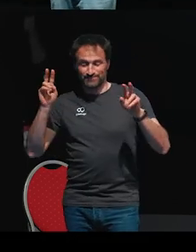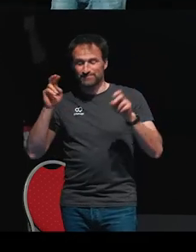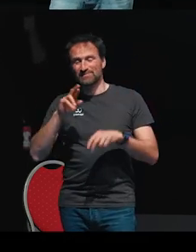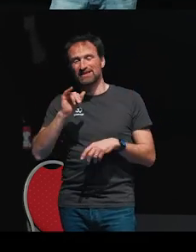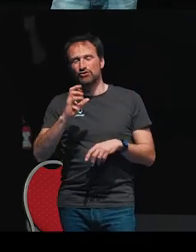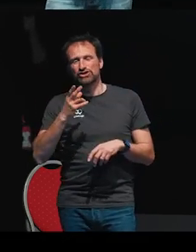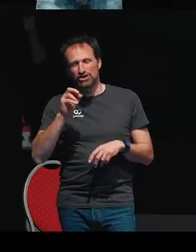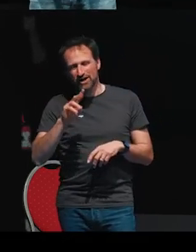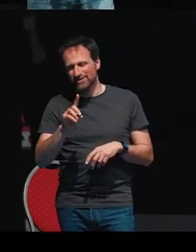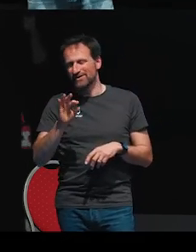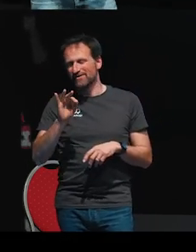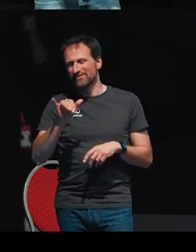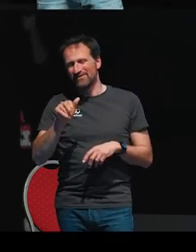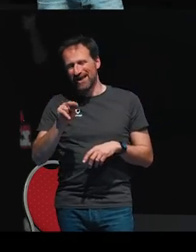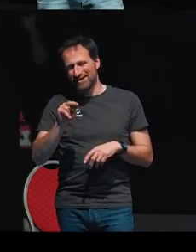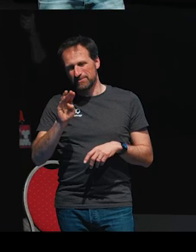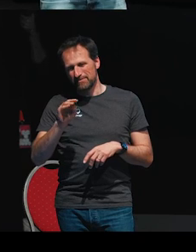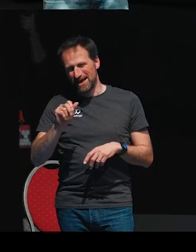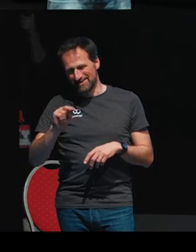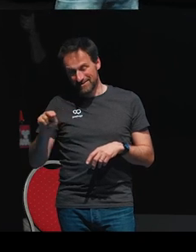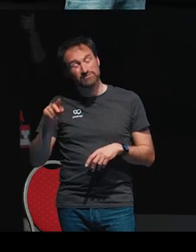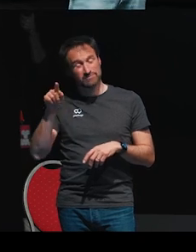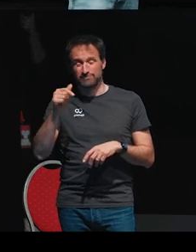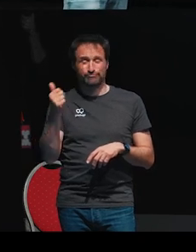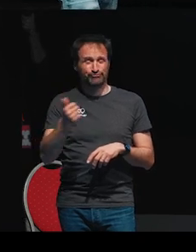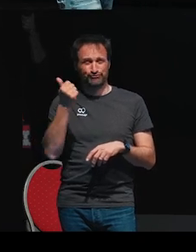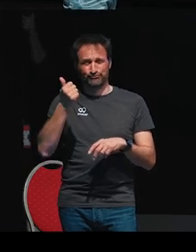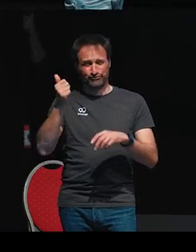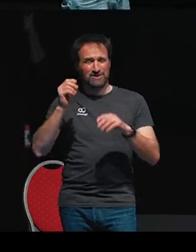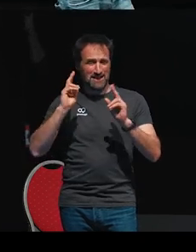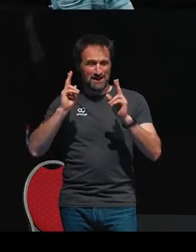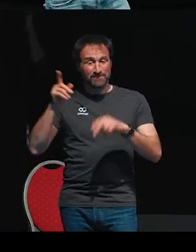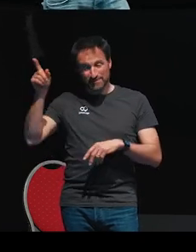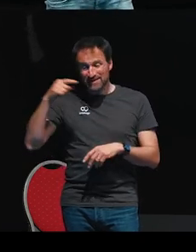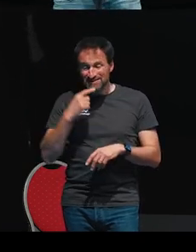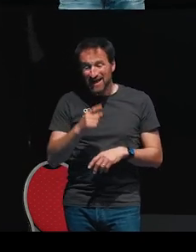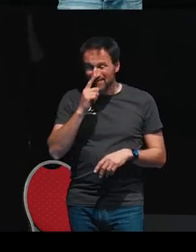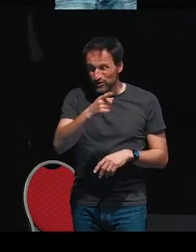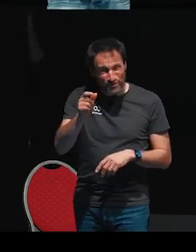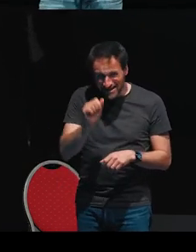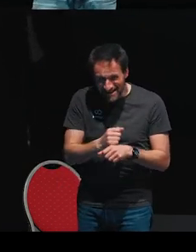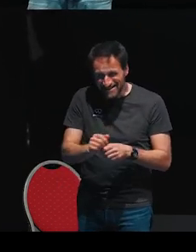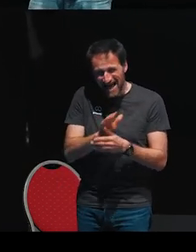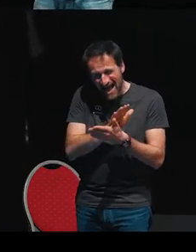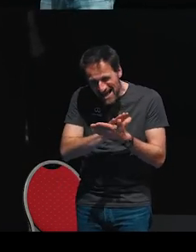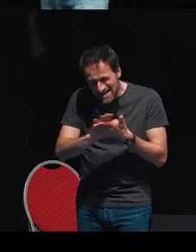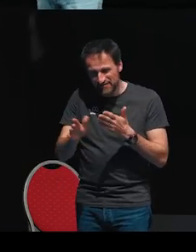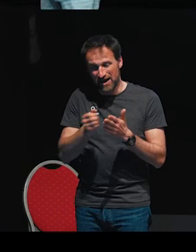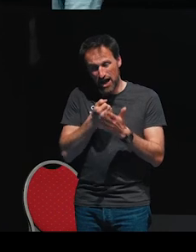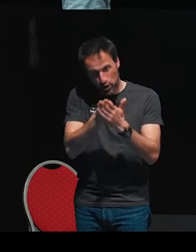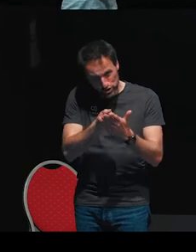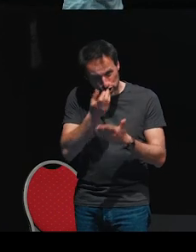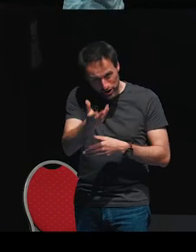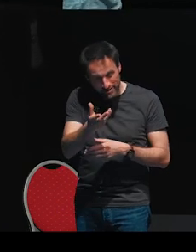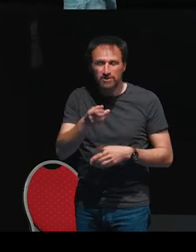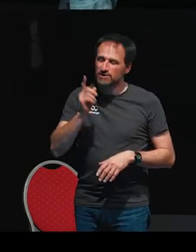a brilliant teacher, and he said, if you cannot explain something in simple terms, you don't know it yourself. So I spend a